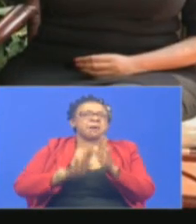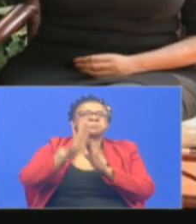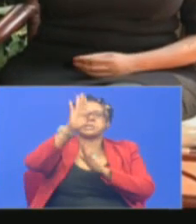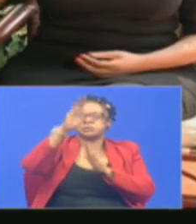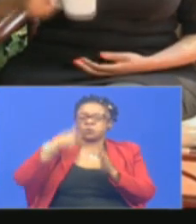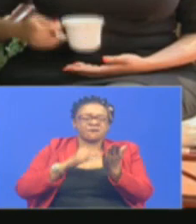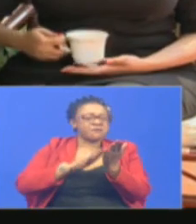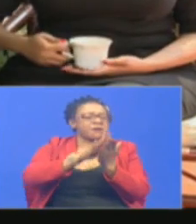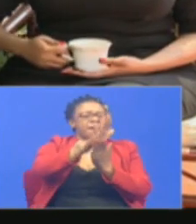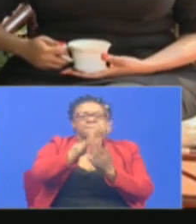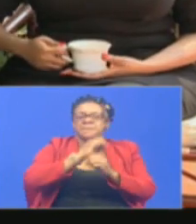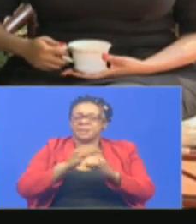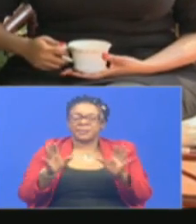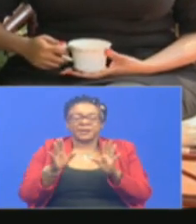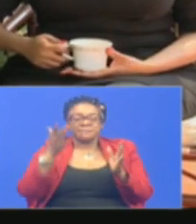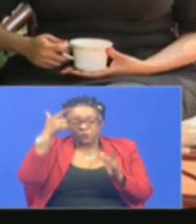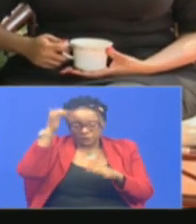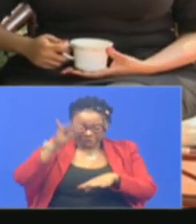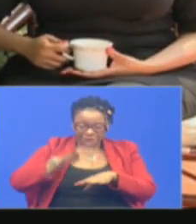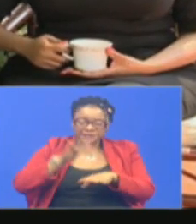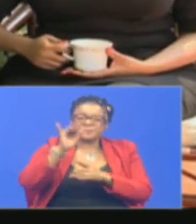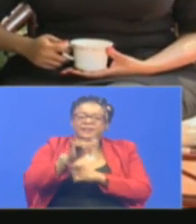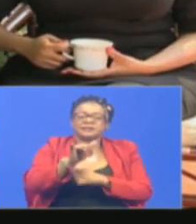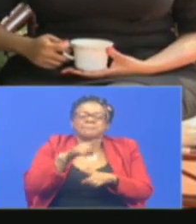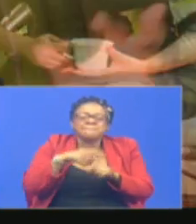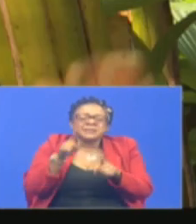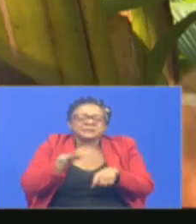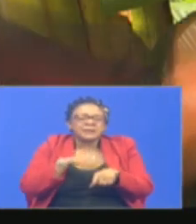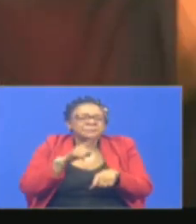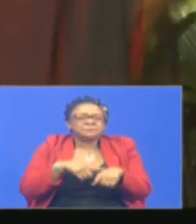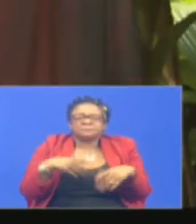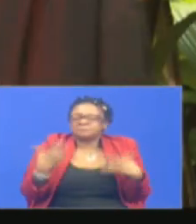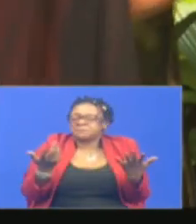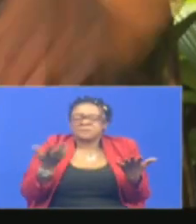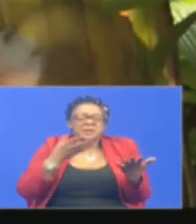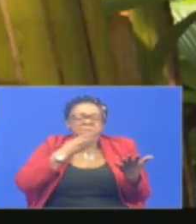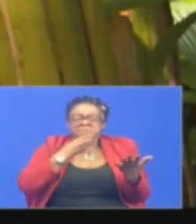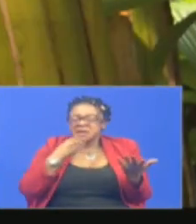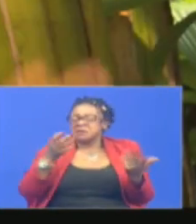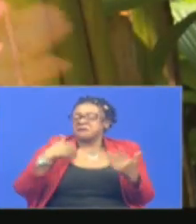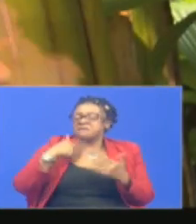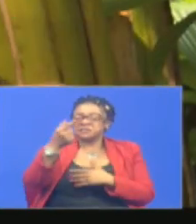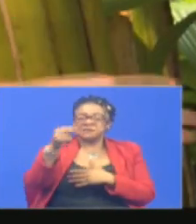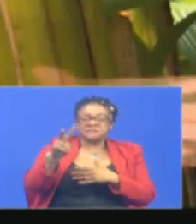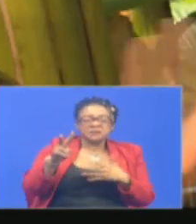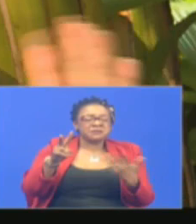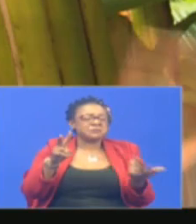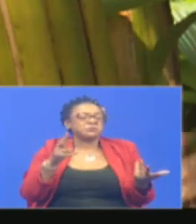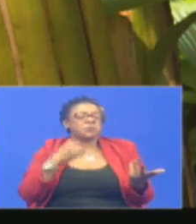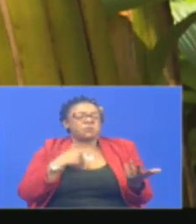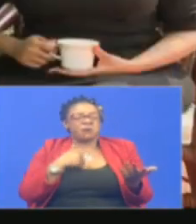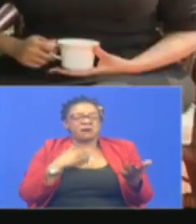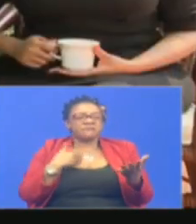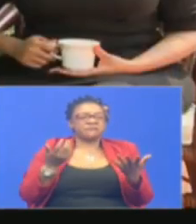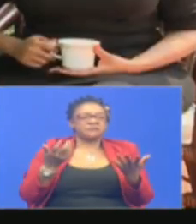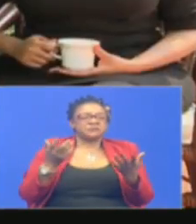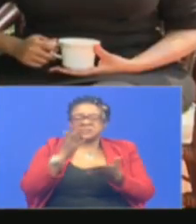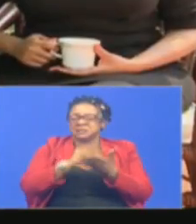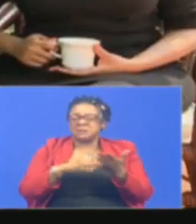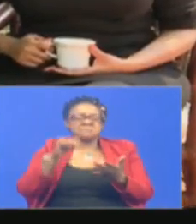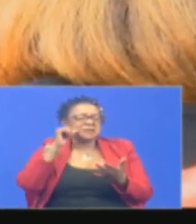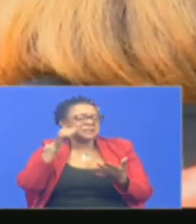whatever, because they are affected by it. But when you just have men, we'll be having TVs, we'll be having to shiny things, you